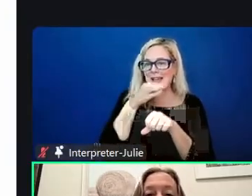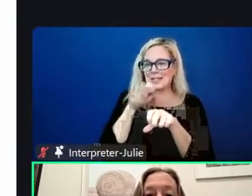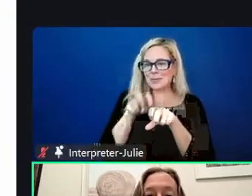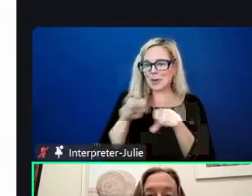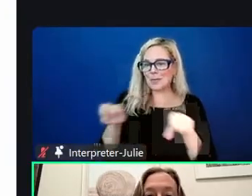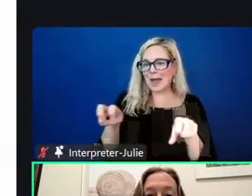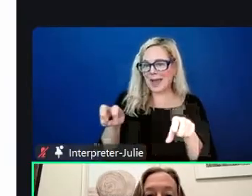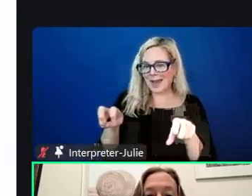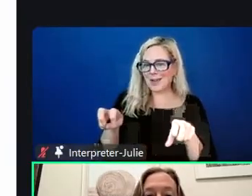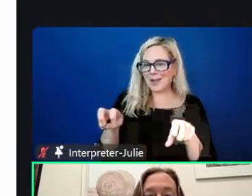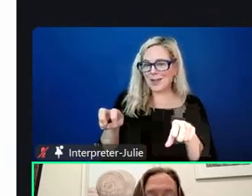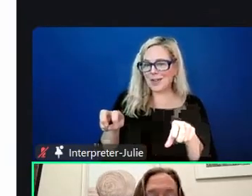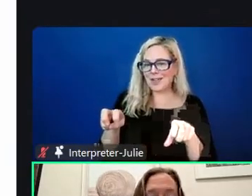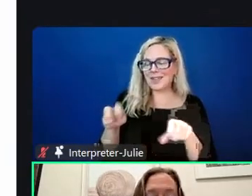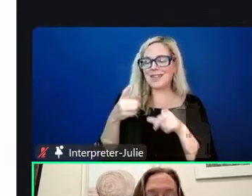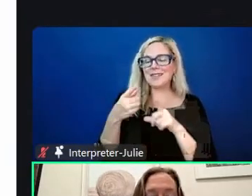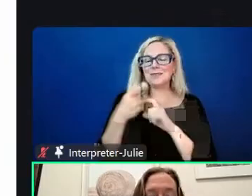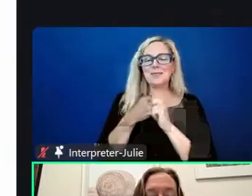event in November.